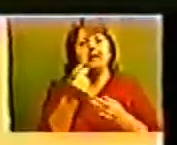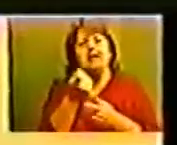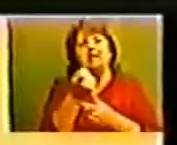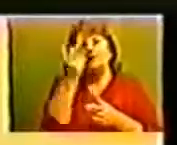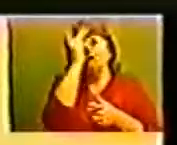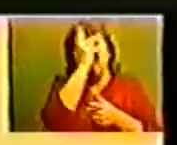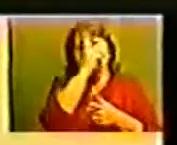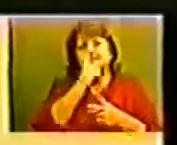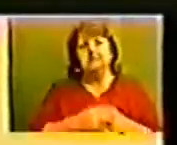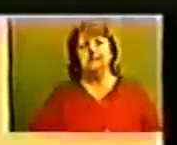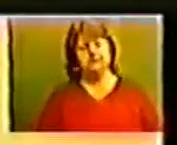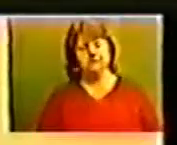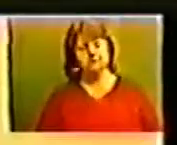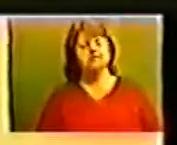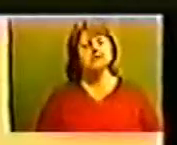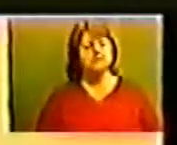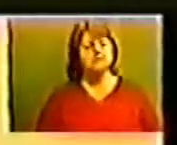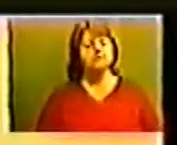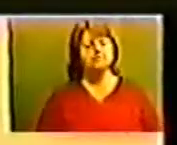reckless.